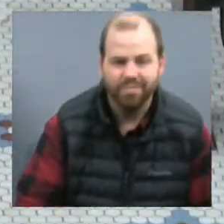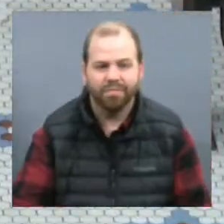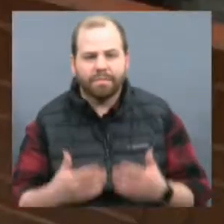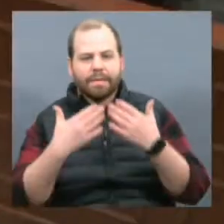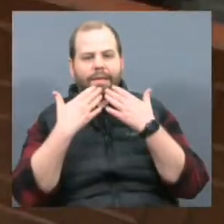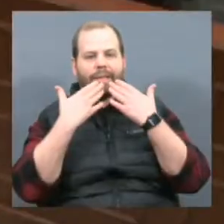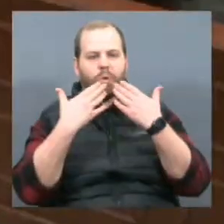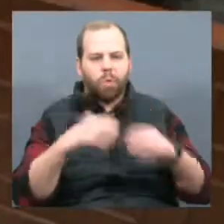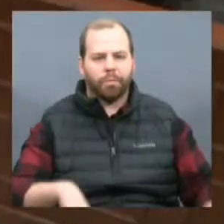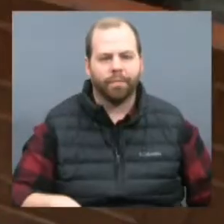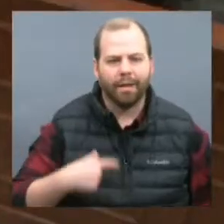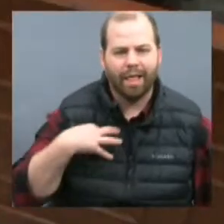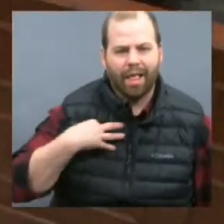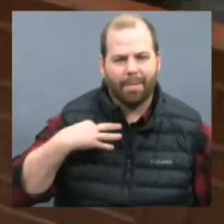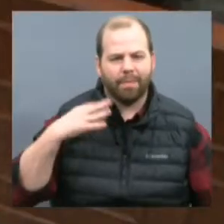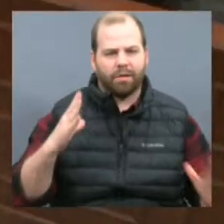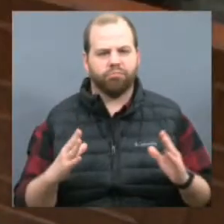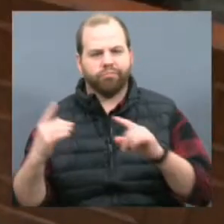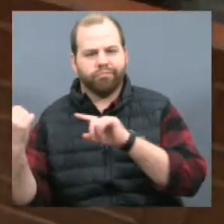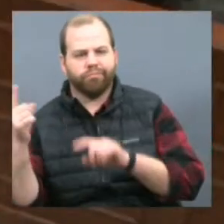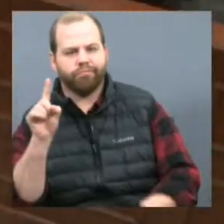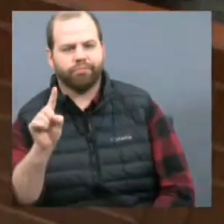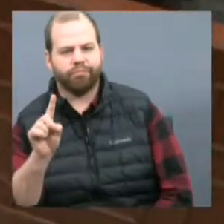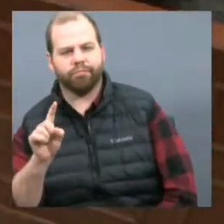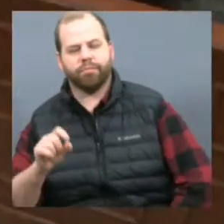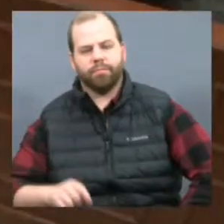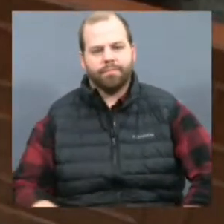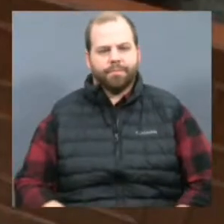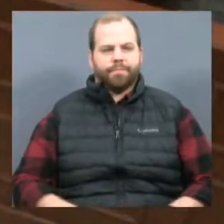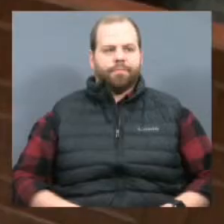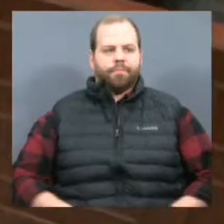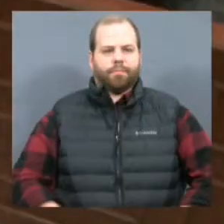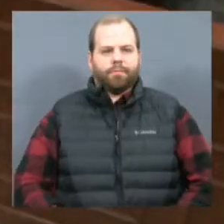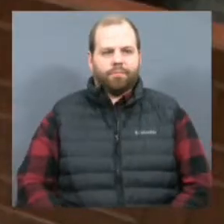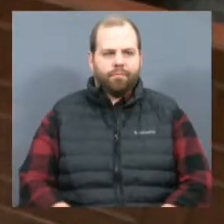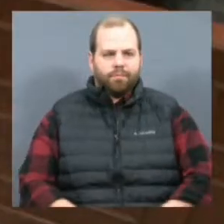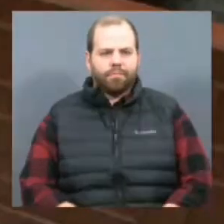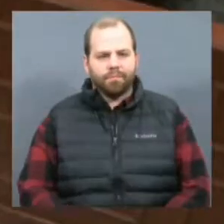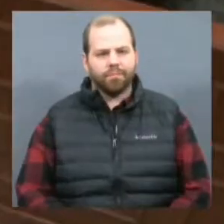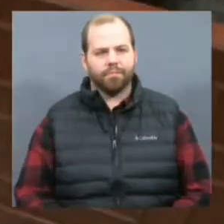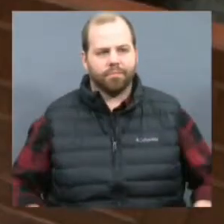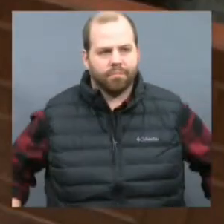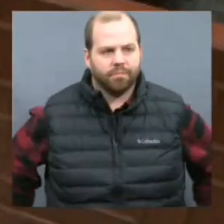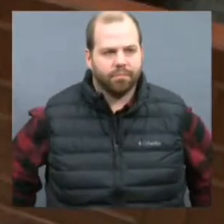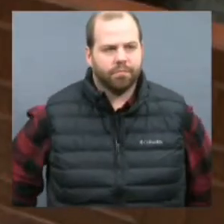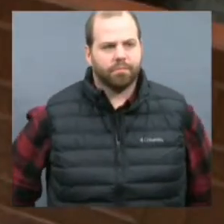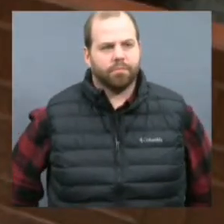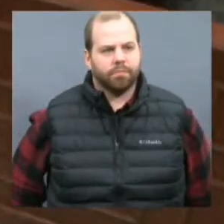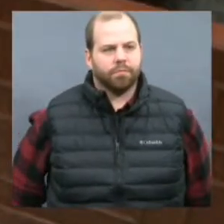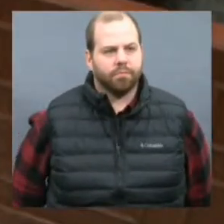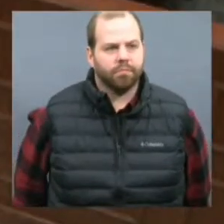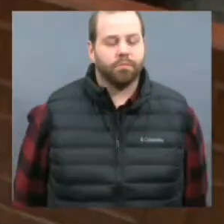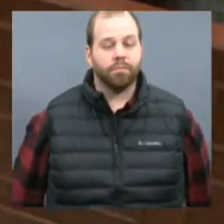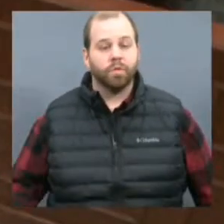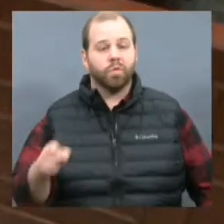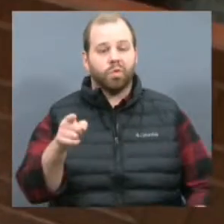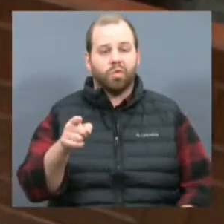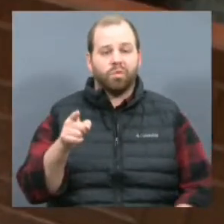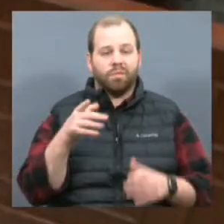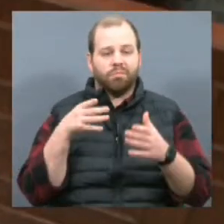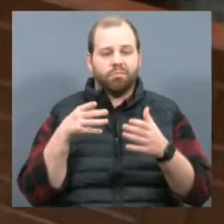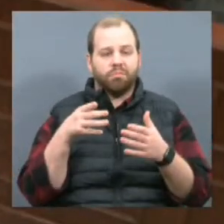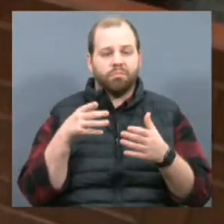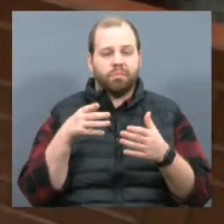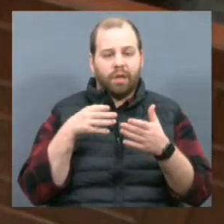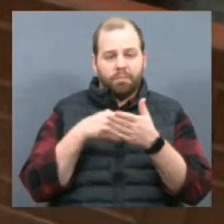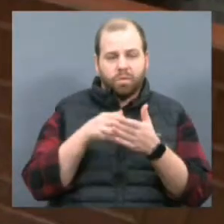applicant come back up now. Okay. You've kind of heard from opposition. Feel